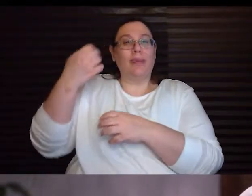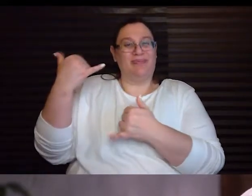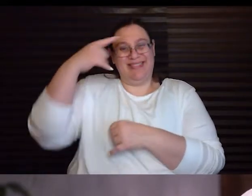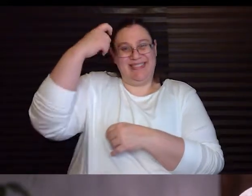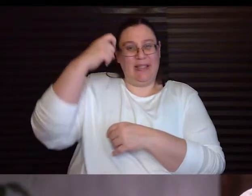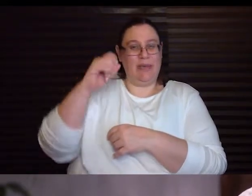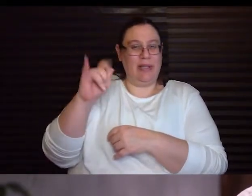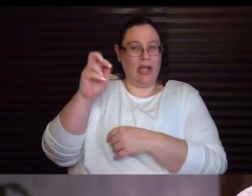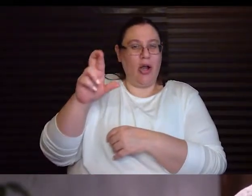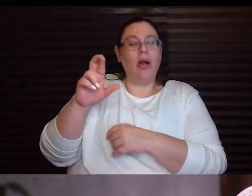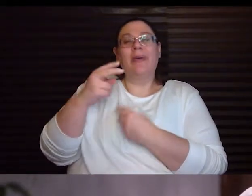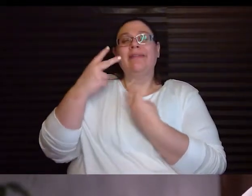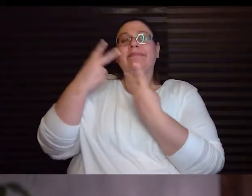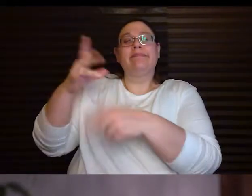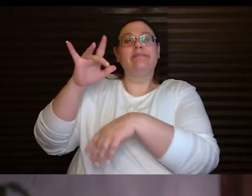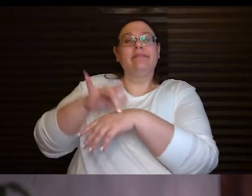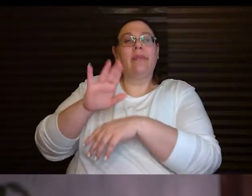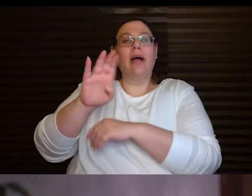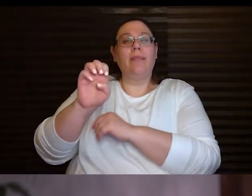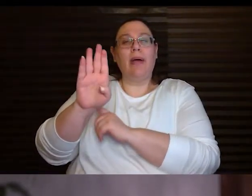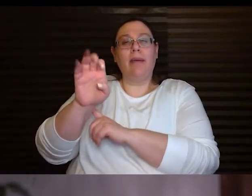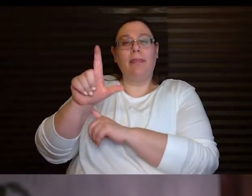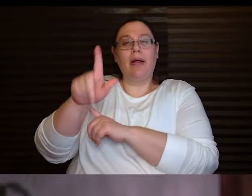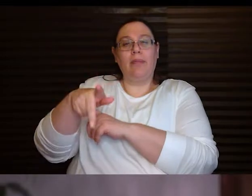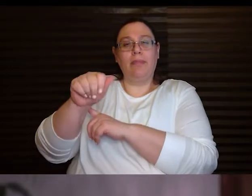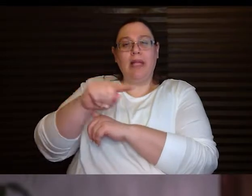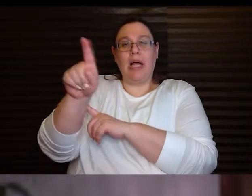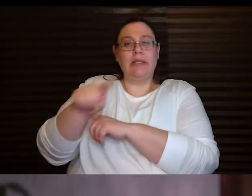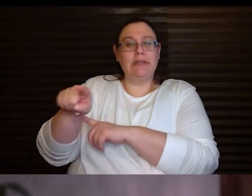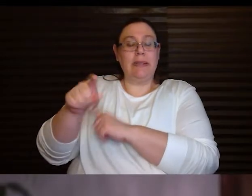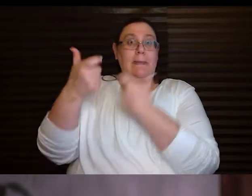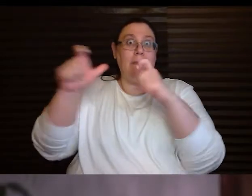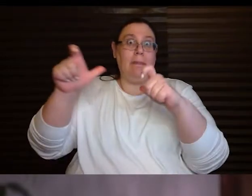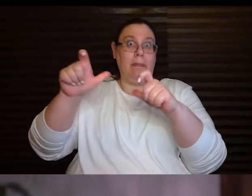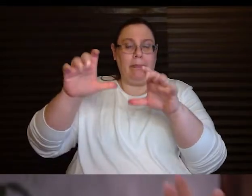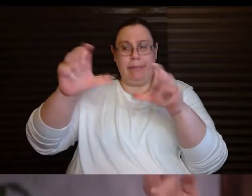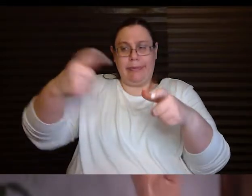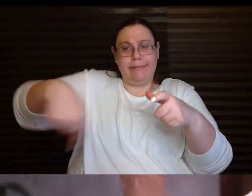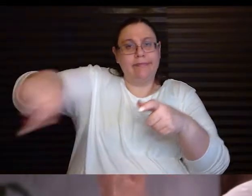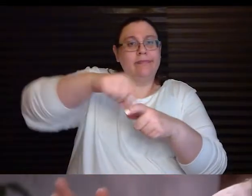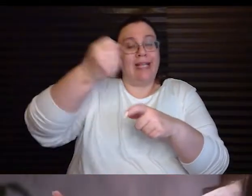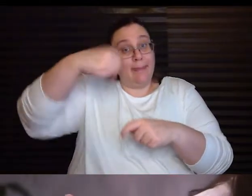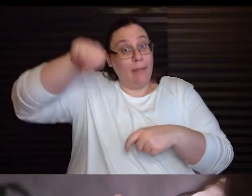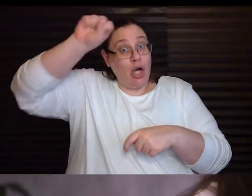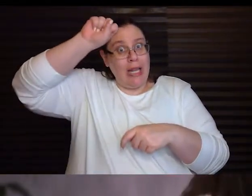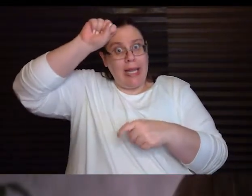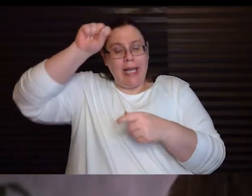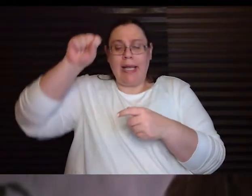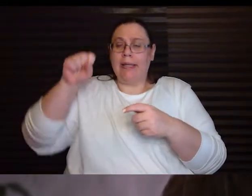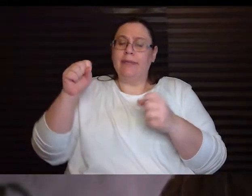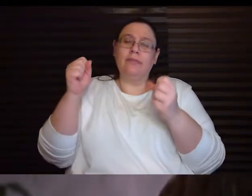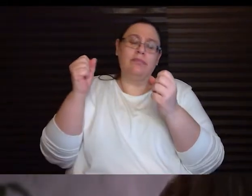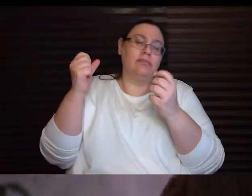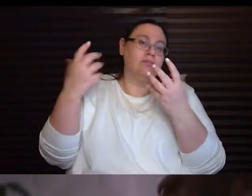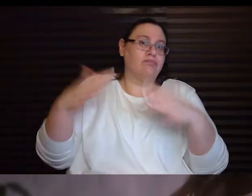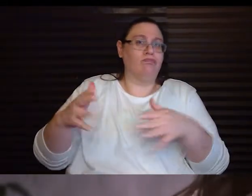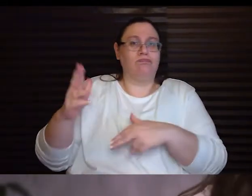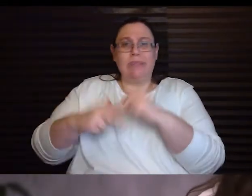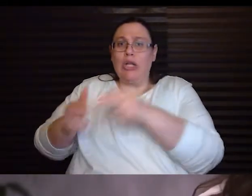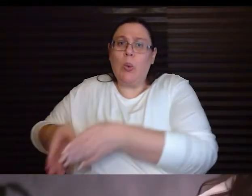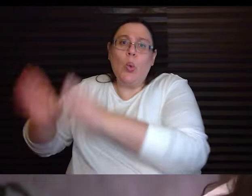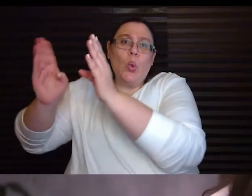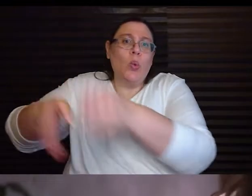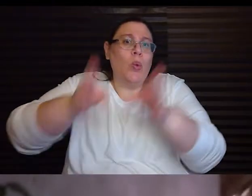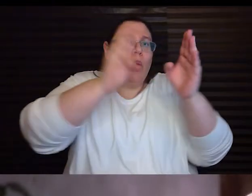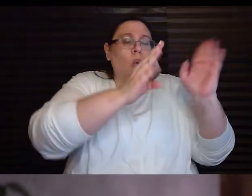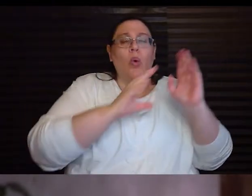visited the Bebelplatz. It's a large piazza in the heart of Berlin. This is a plaza that's surrounded by magnificent buildings,